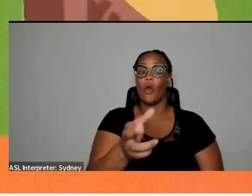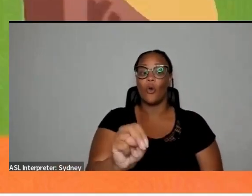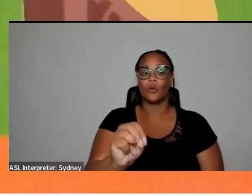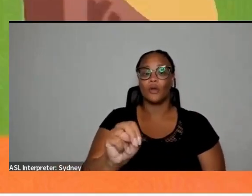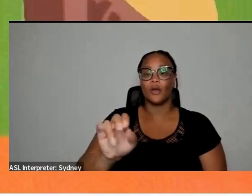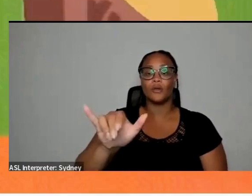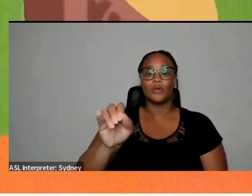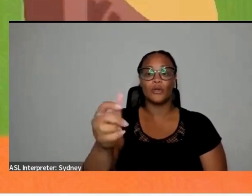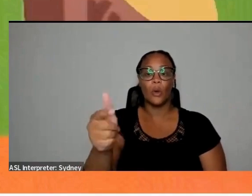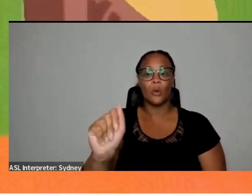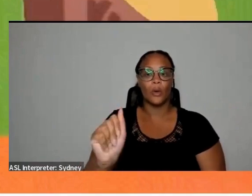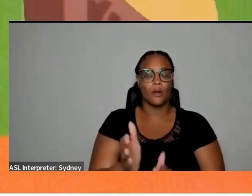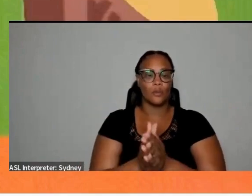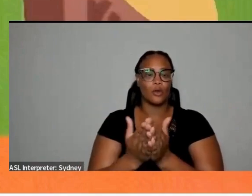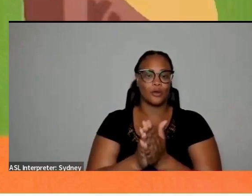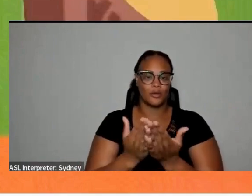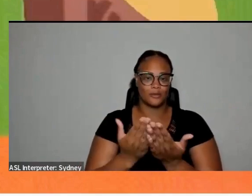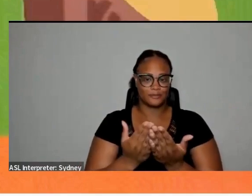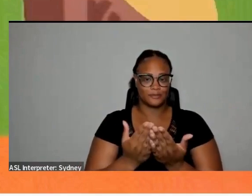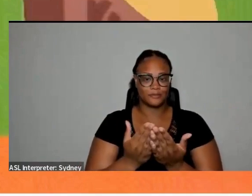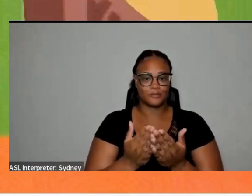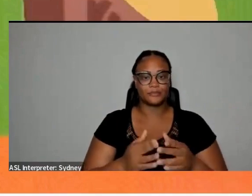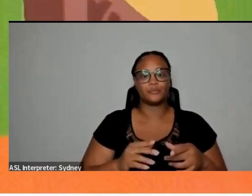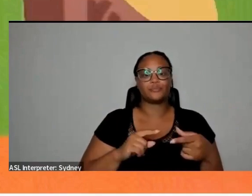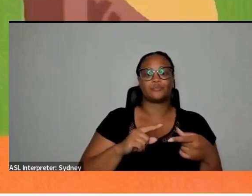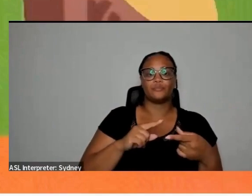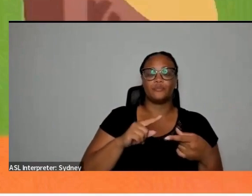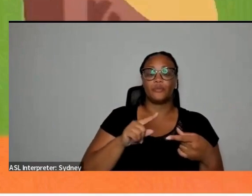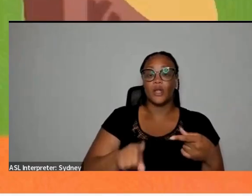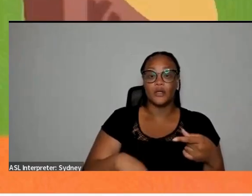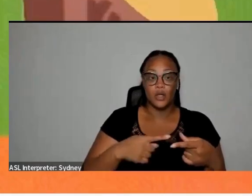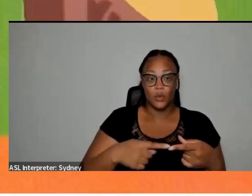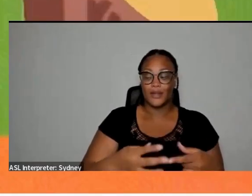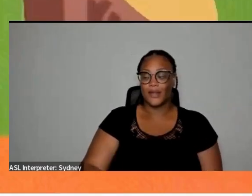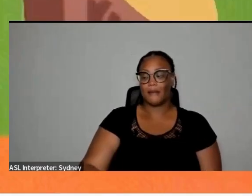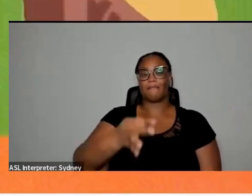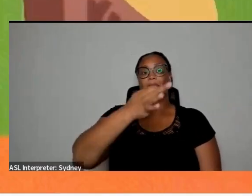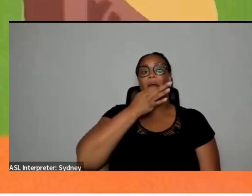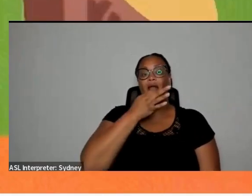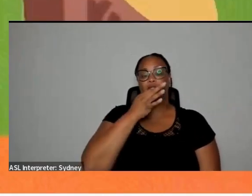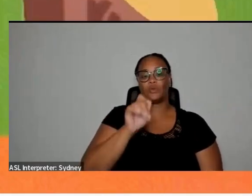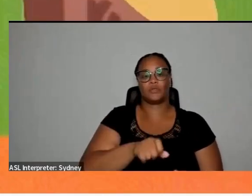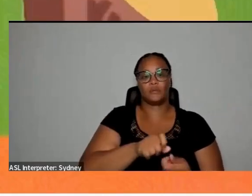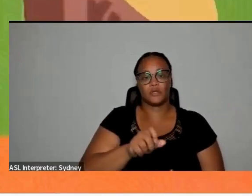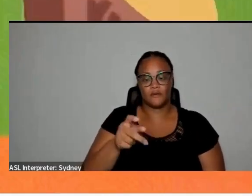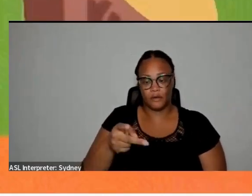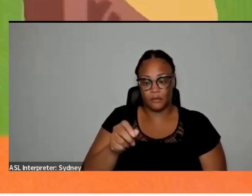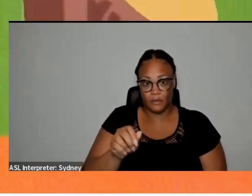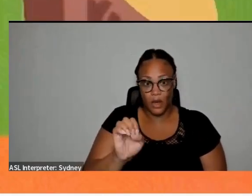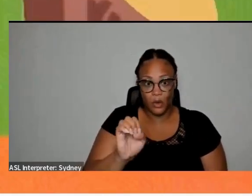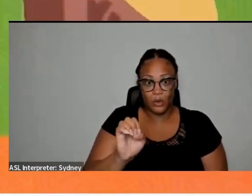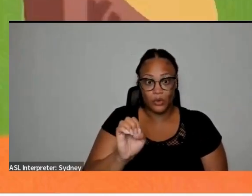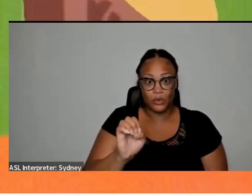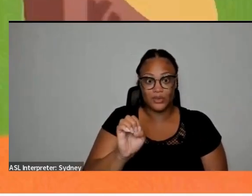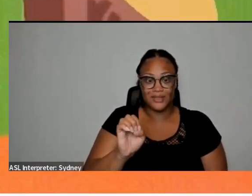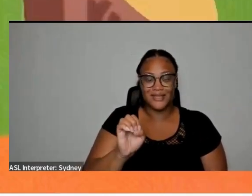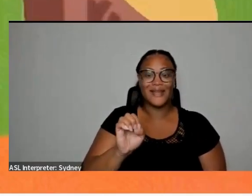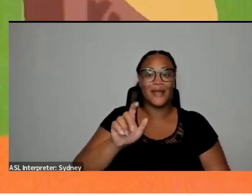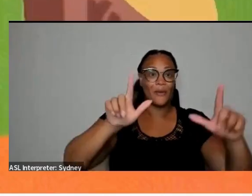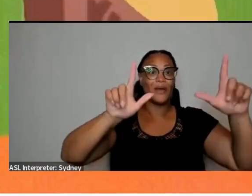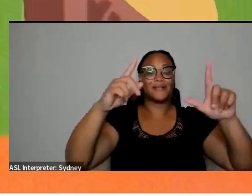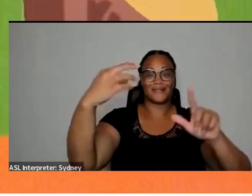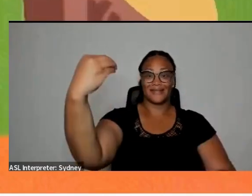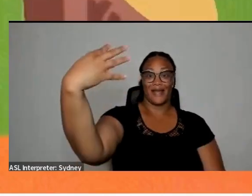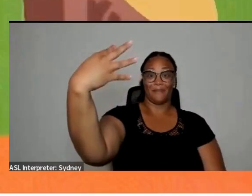So as they mastered different poses, they added the pose of the picture of them doing the